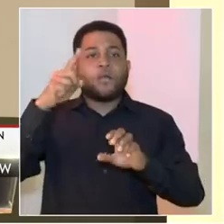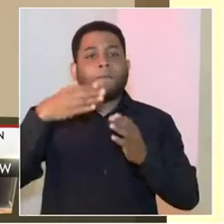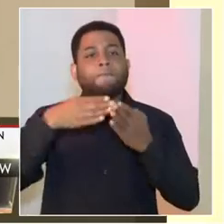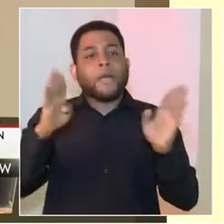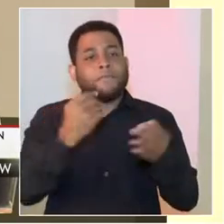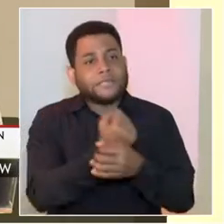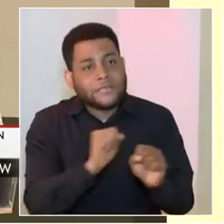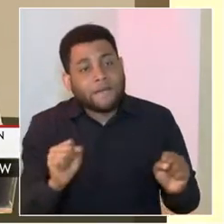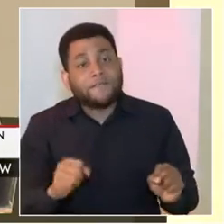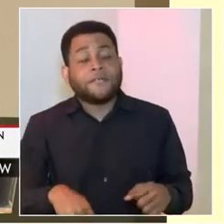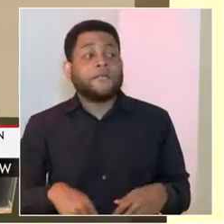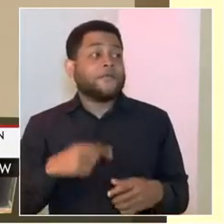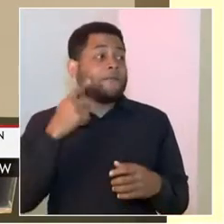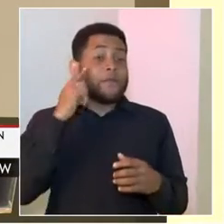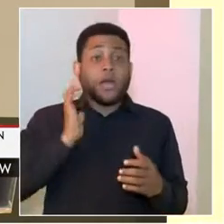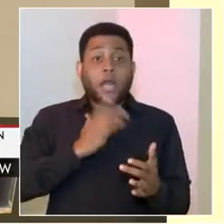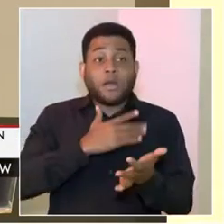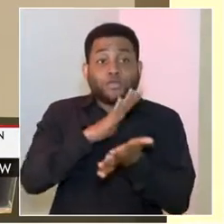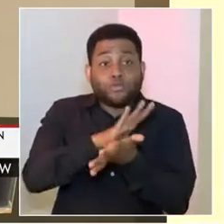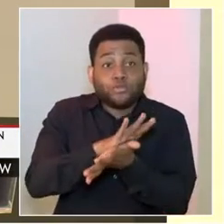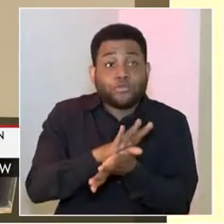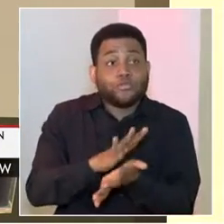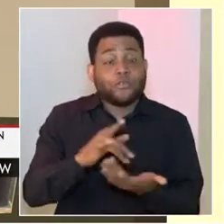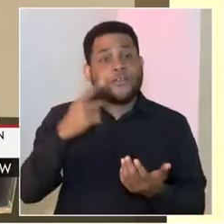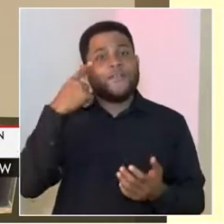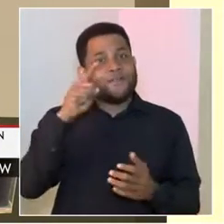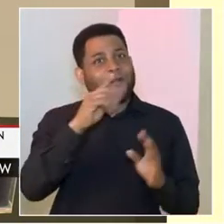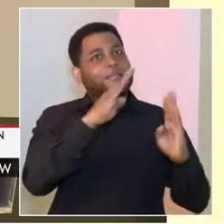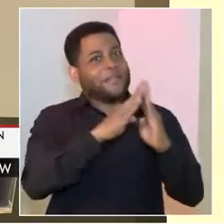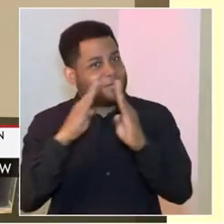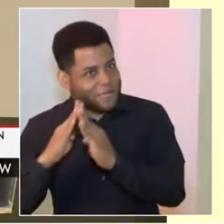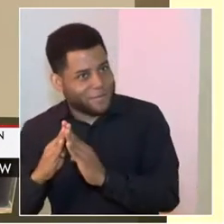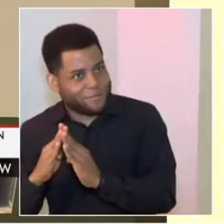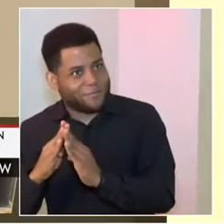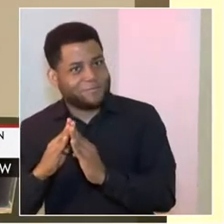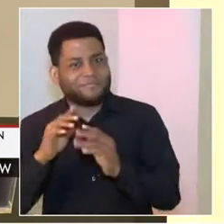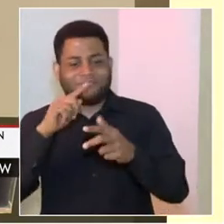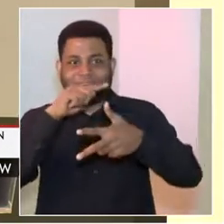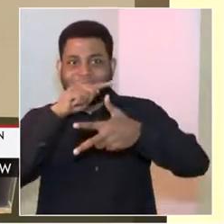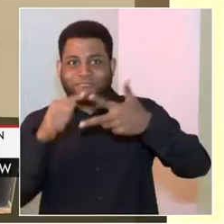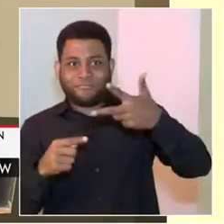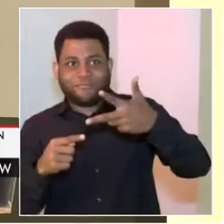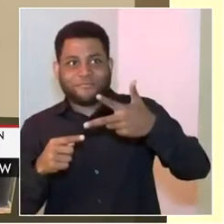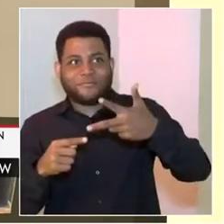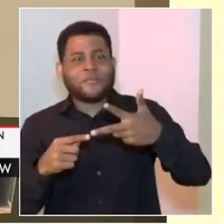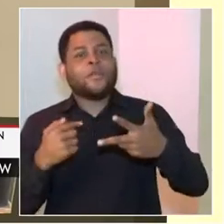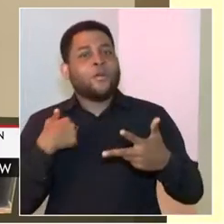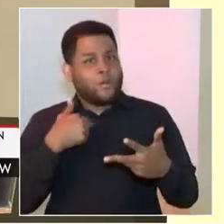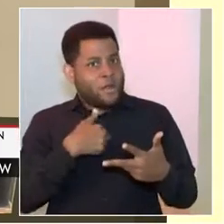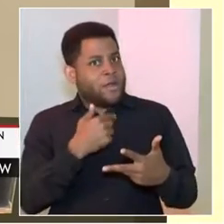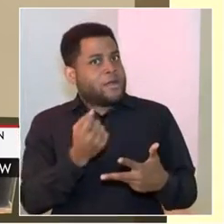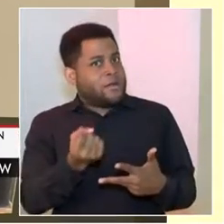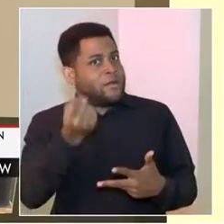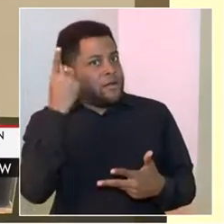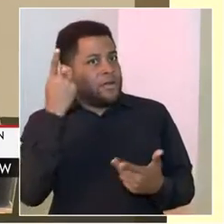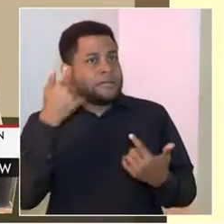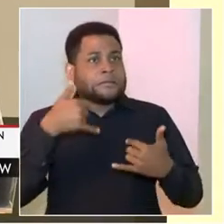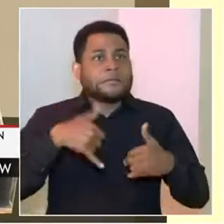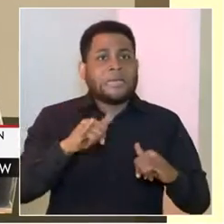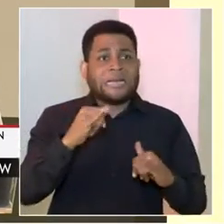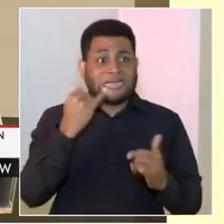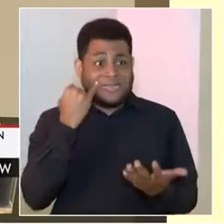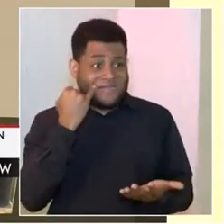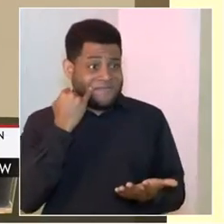be obvious, but we should say it anyway, that if we see our values slide in the